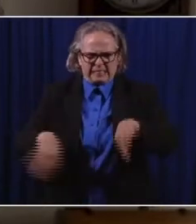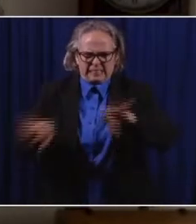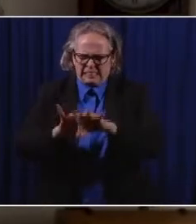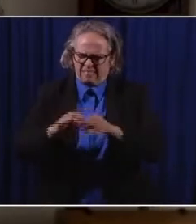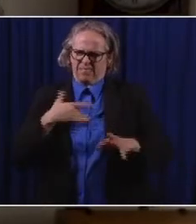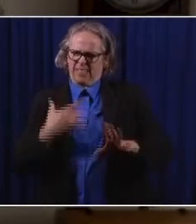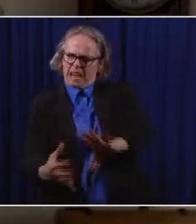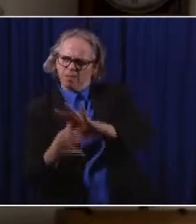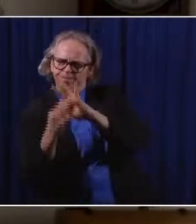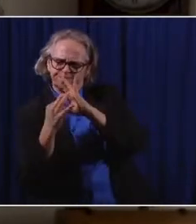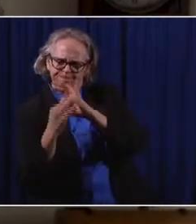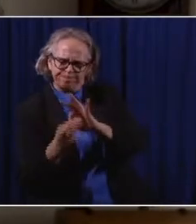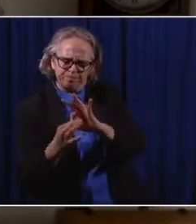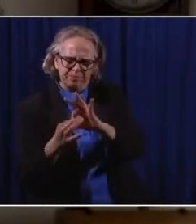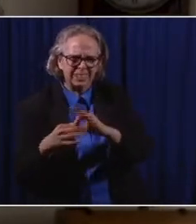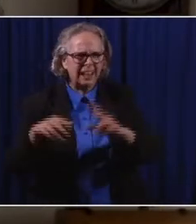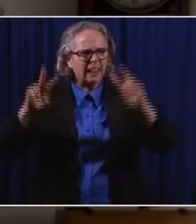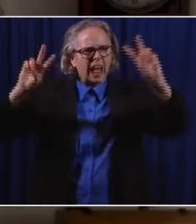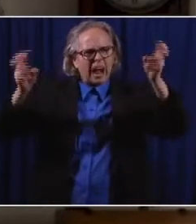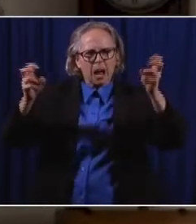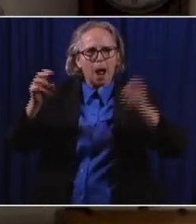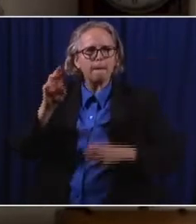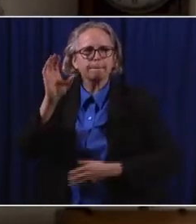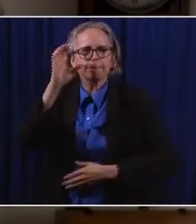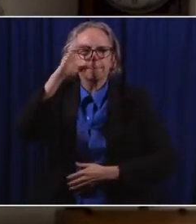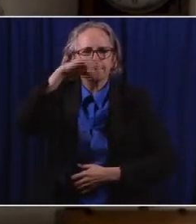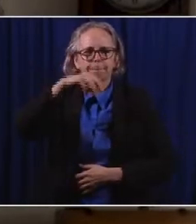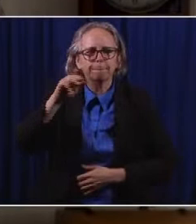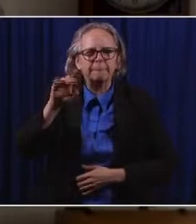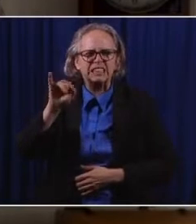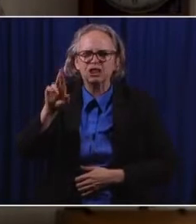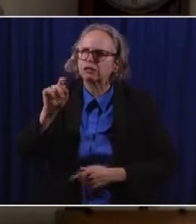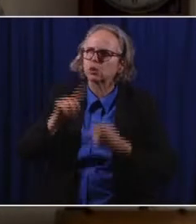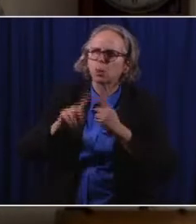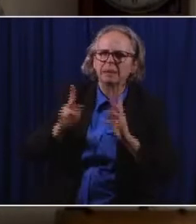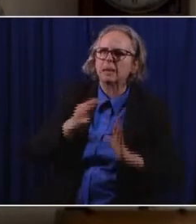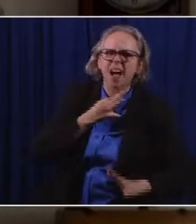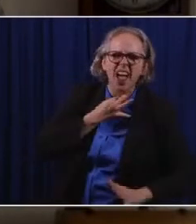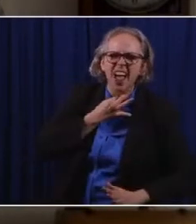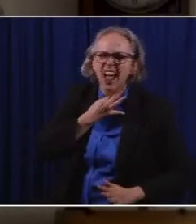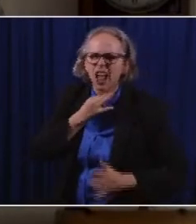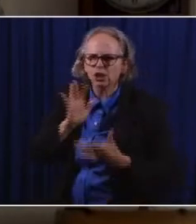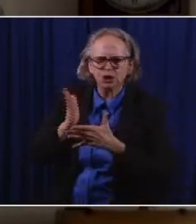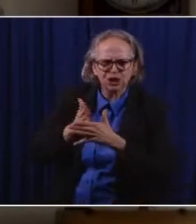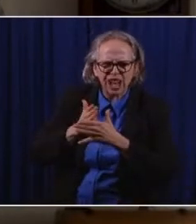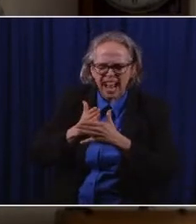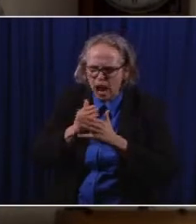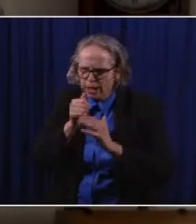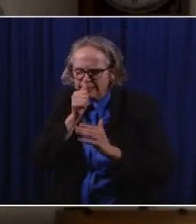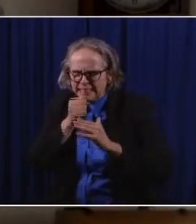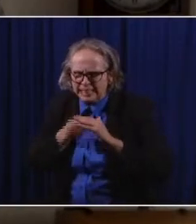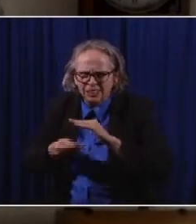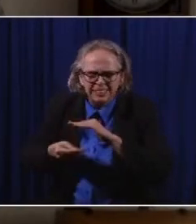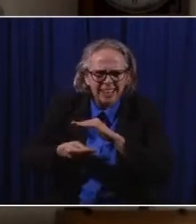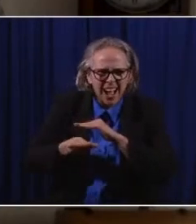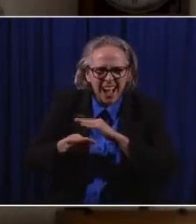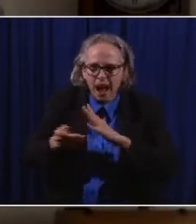people each fit one fragment of a total secret together, none of them knowing the shape of the